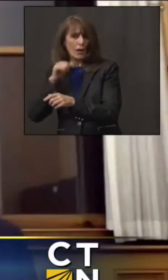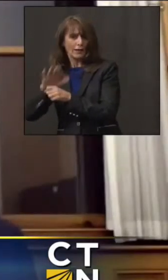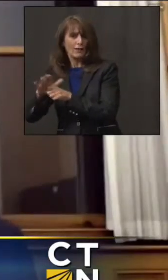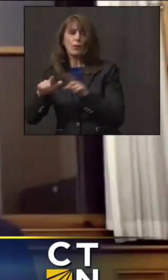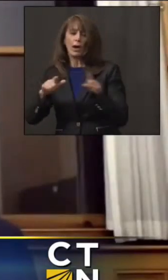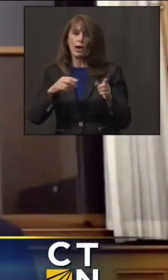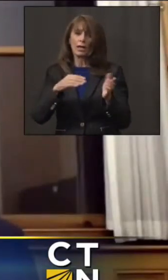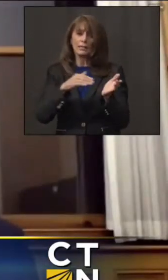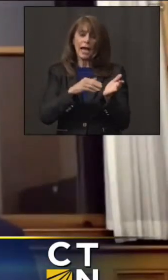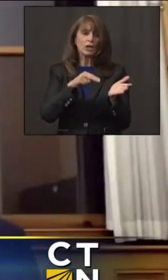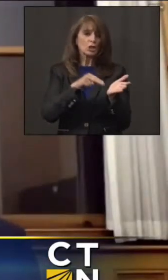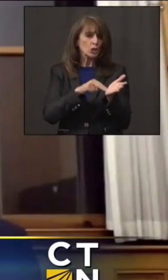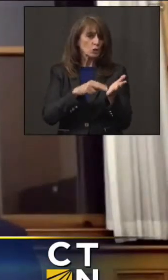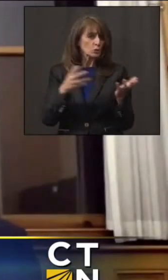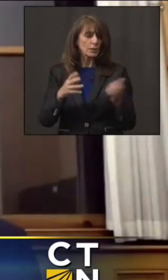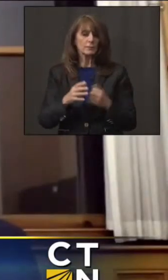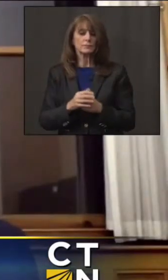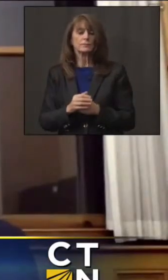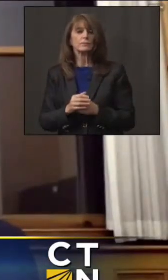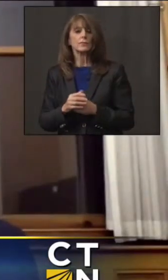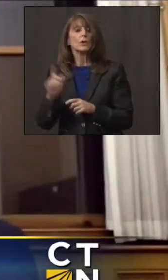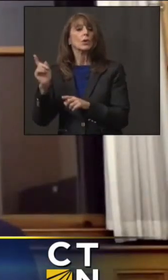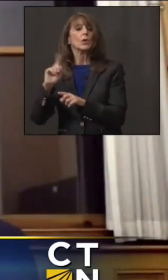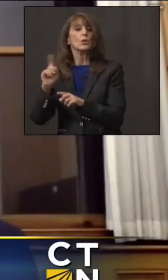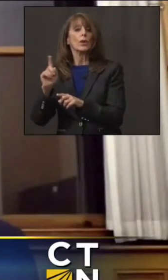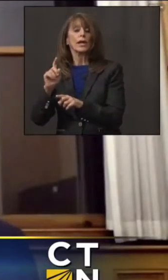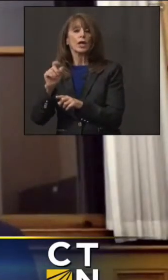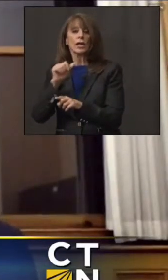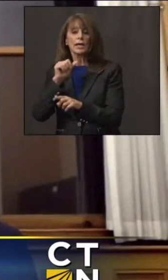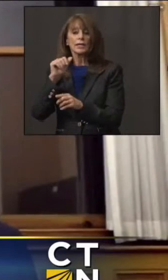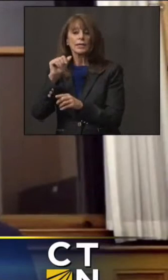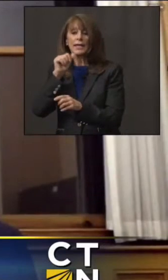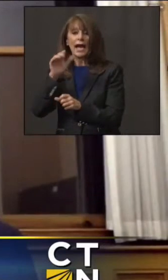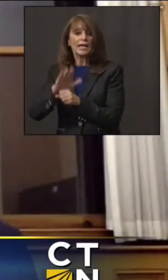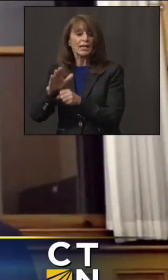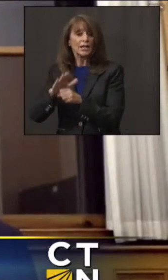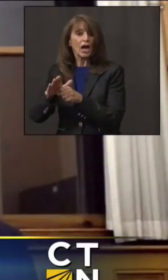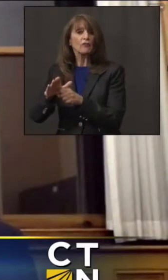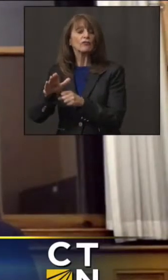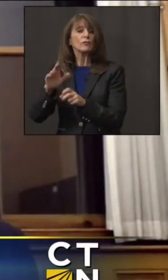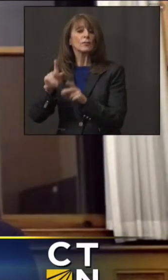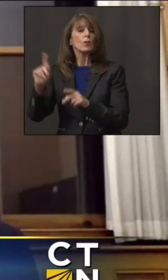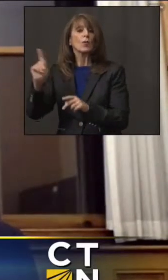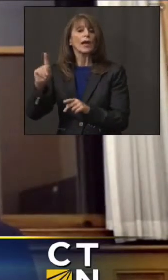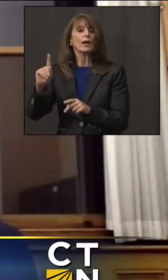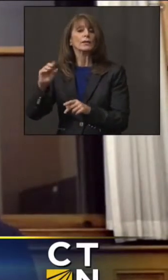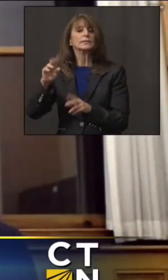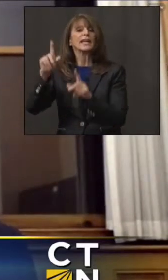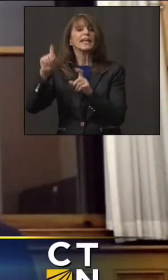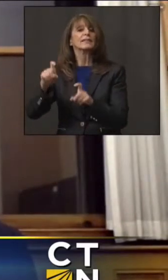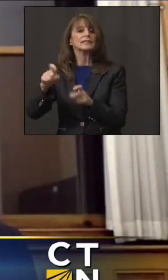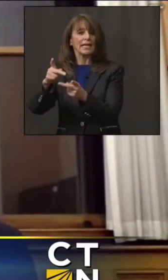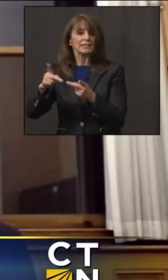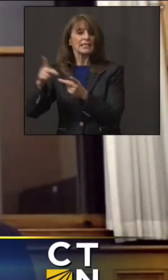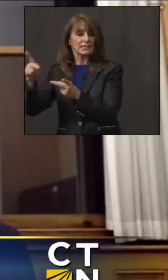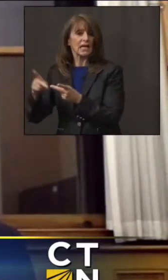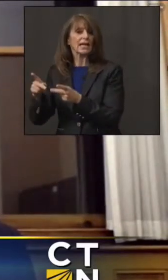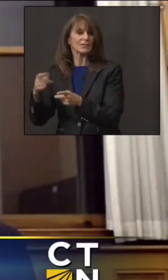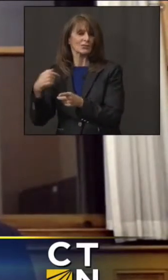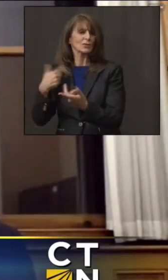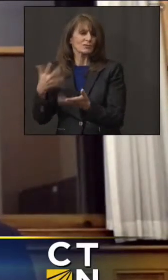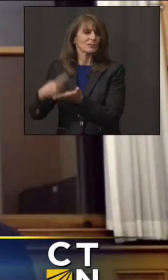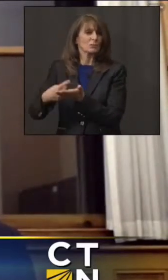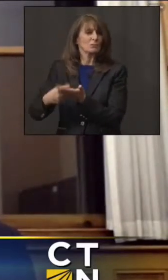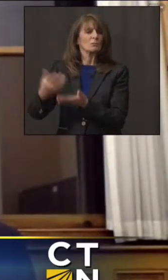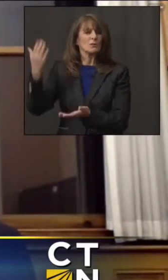The other area where we've seen some shortages around staffing of testing sites out in the field. We've talked about that in the past, but